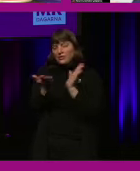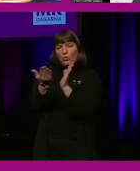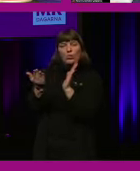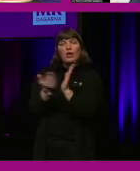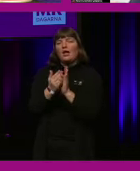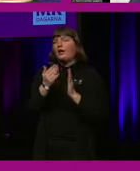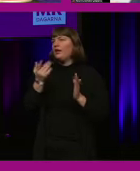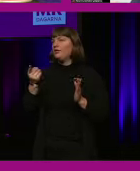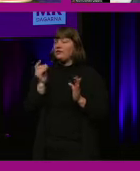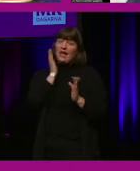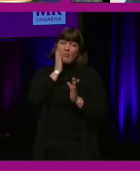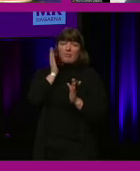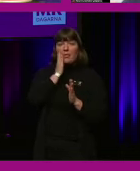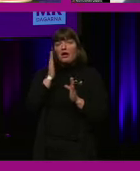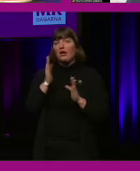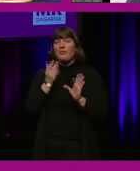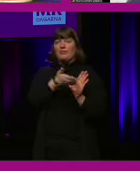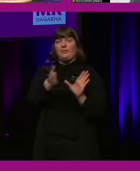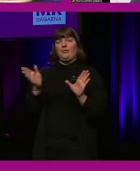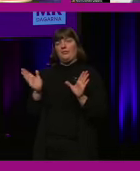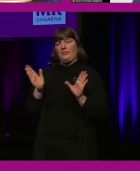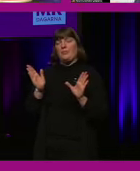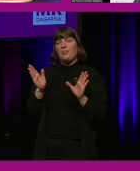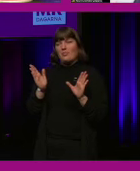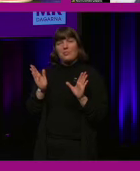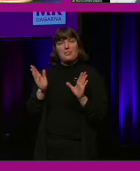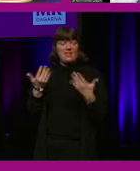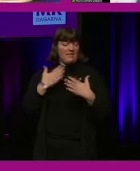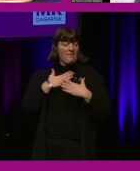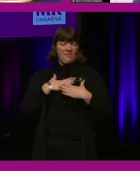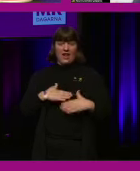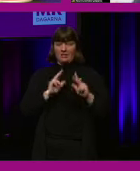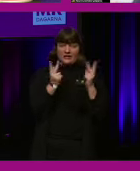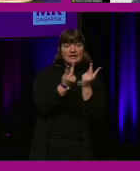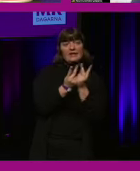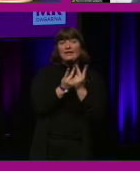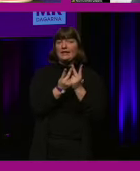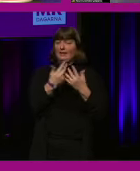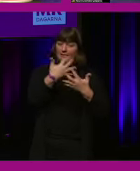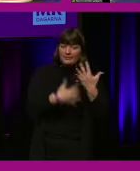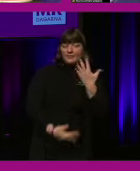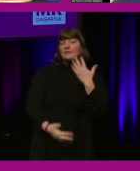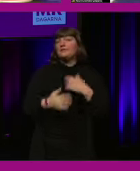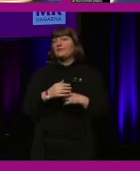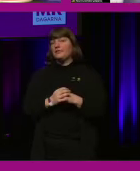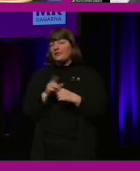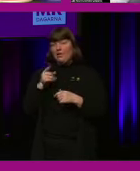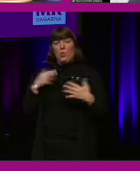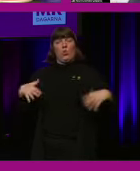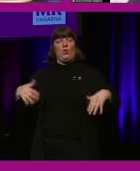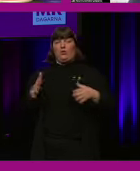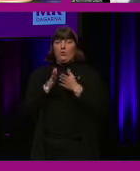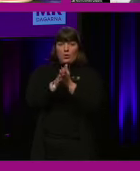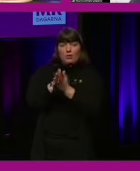in their housing estates, wherever, in their health clinics and so forth. So that's the great challenge. And the